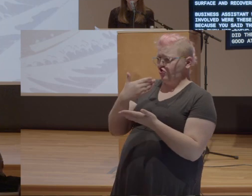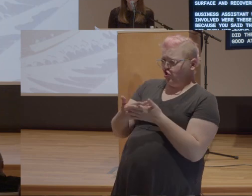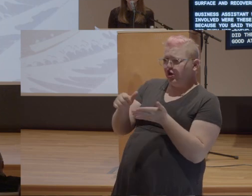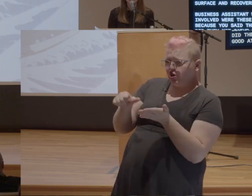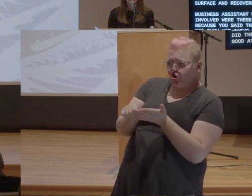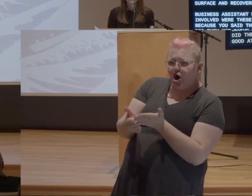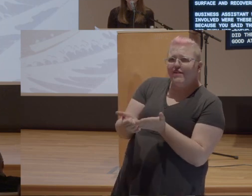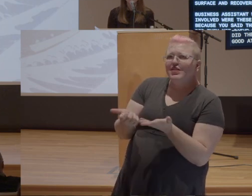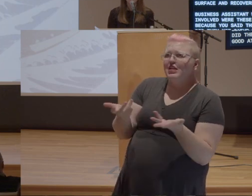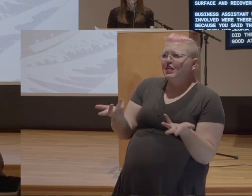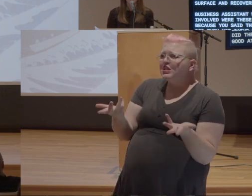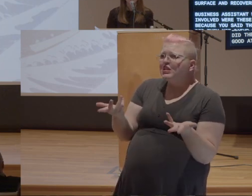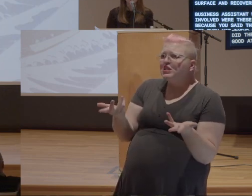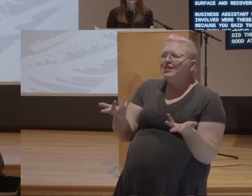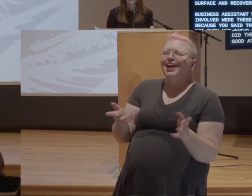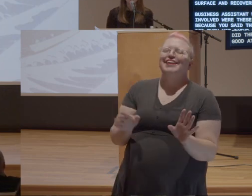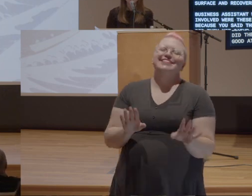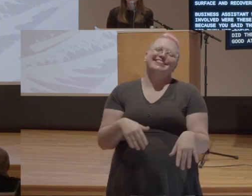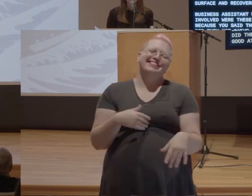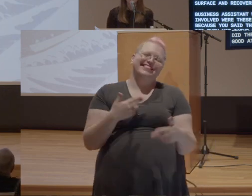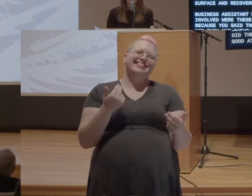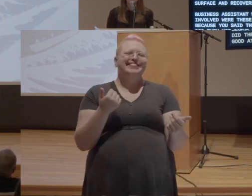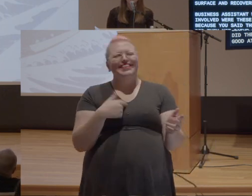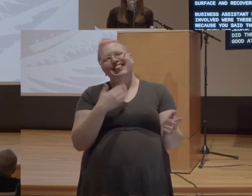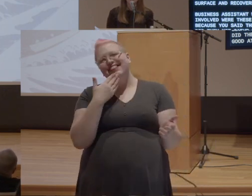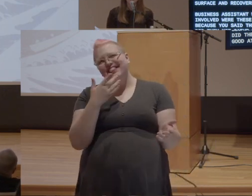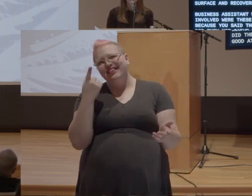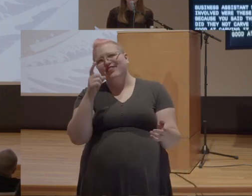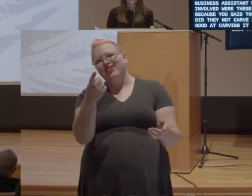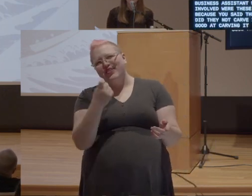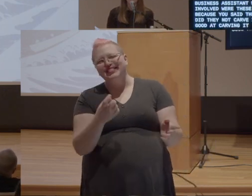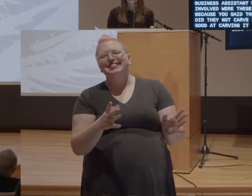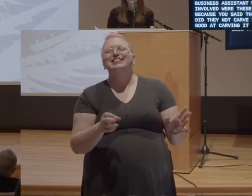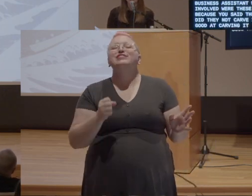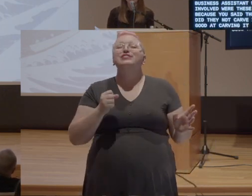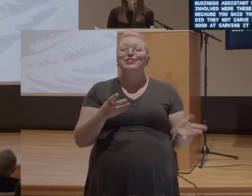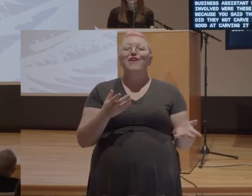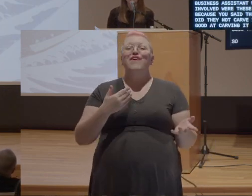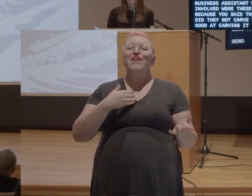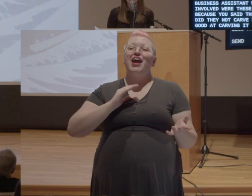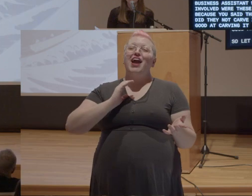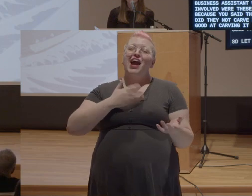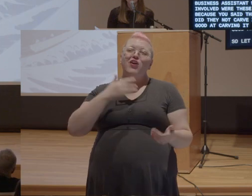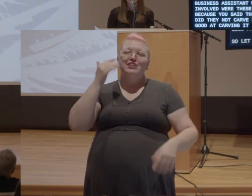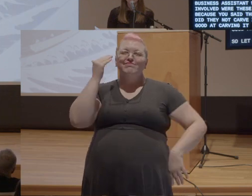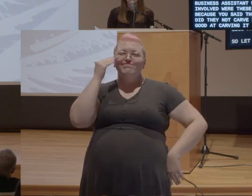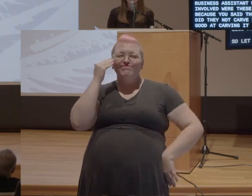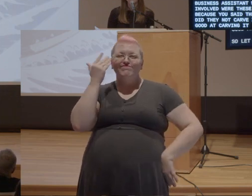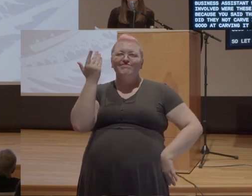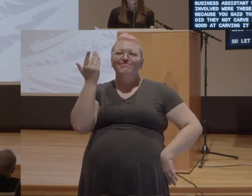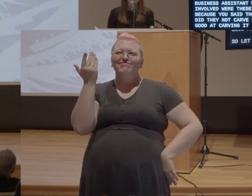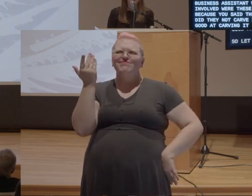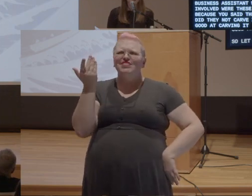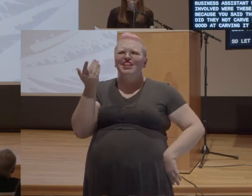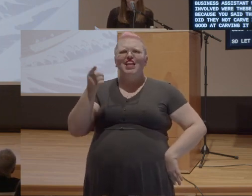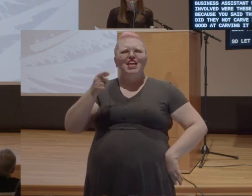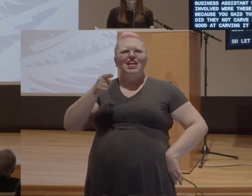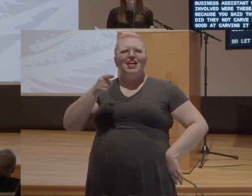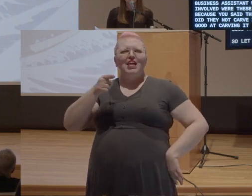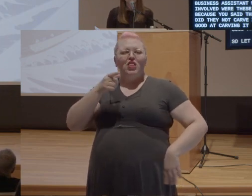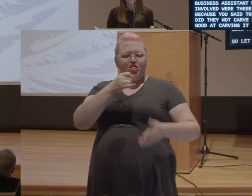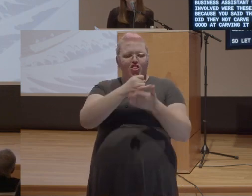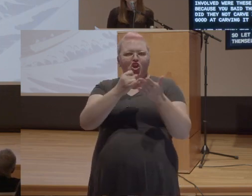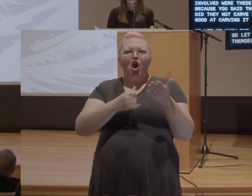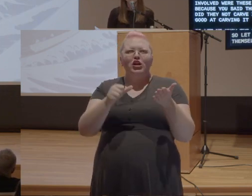carving? Thank you for your question. So from what we know, they weren't overly, and they didn't carve themselves at